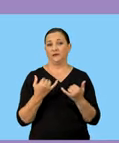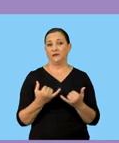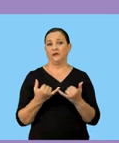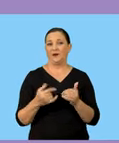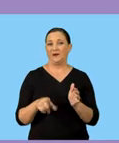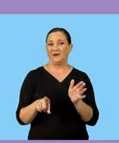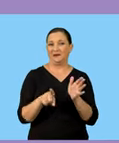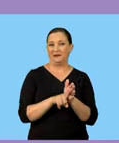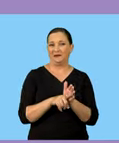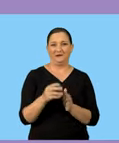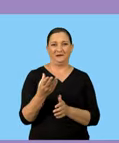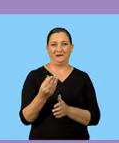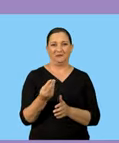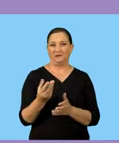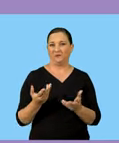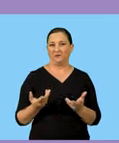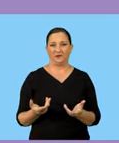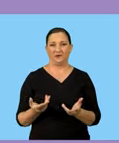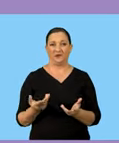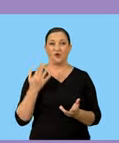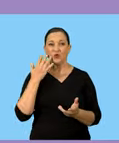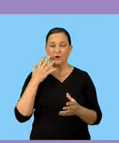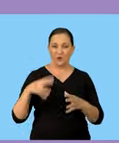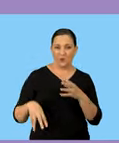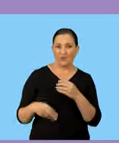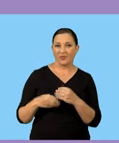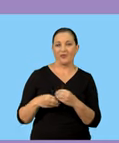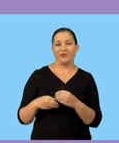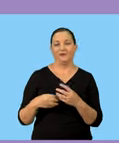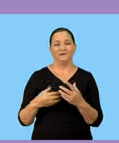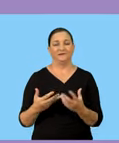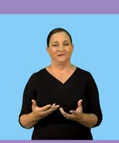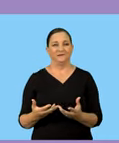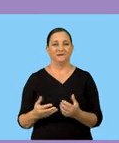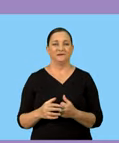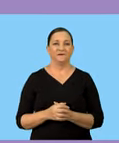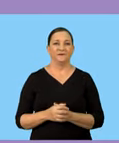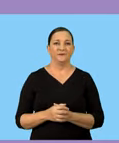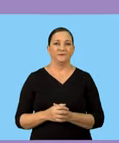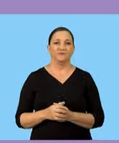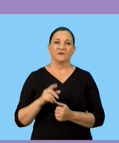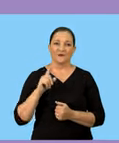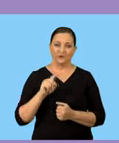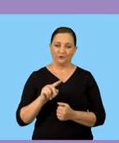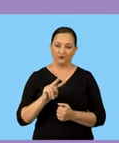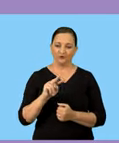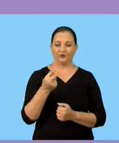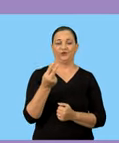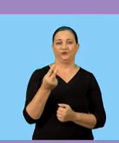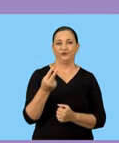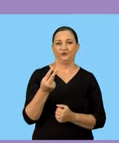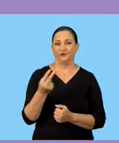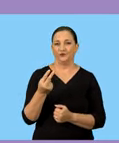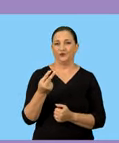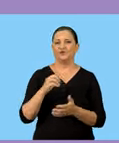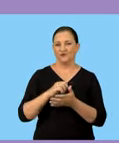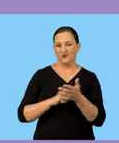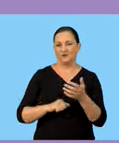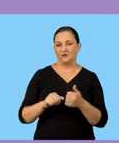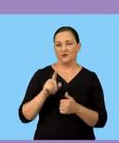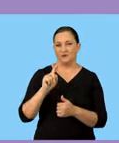we are looking there, we are adding a negative number. And when we add a negative number, then we